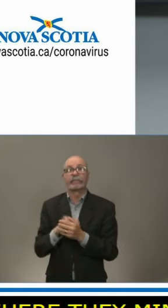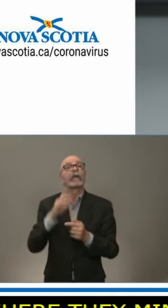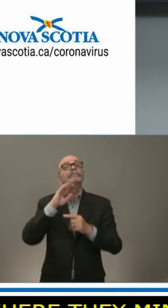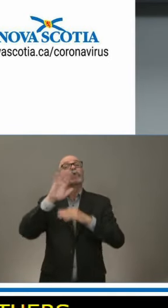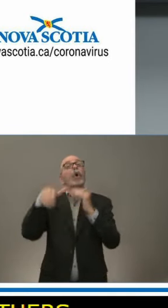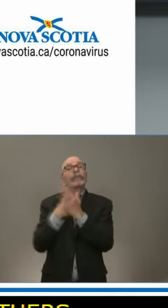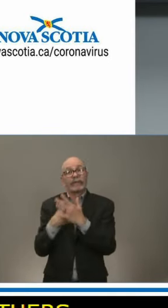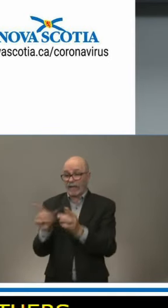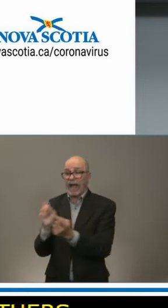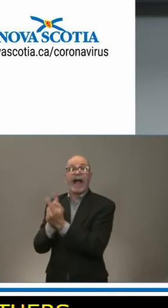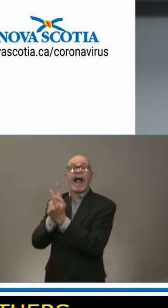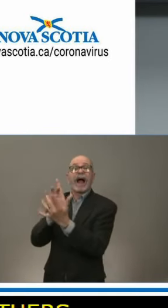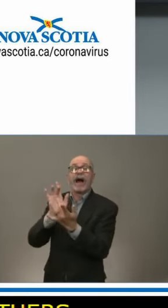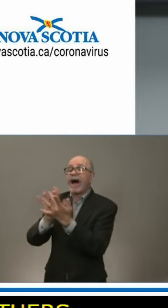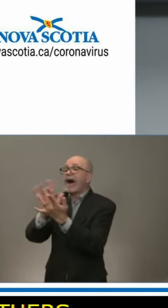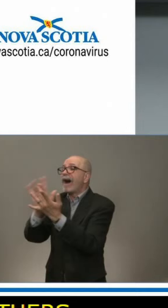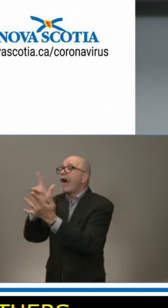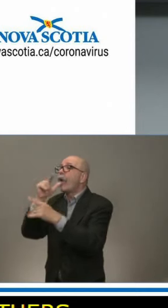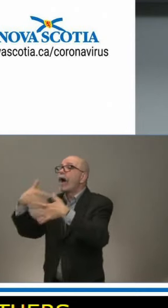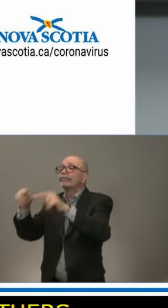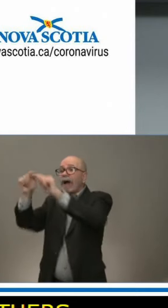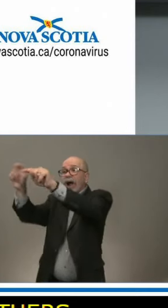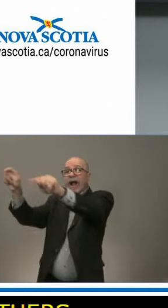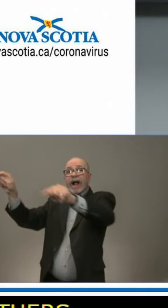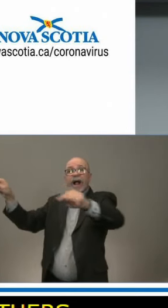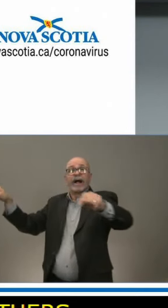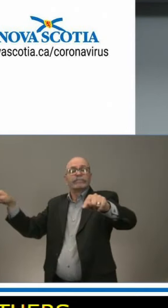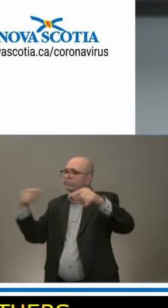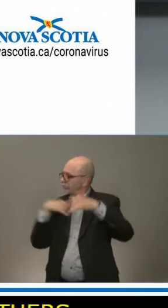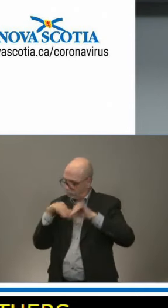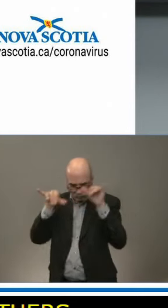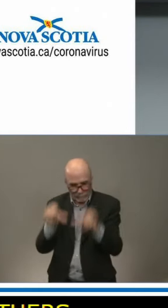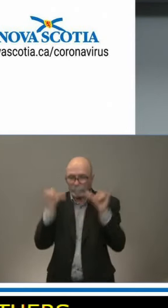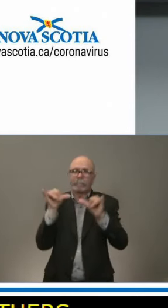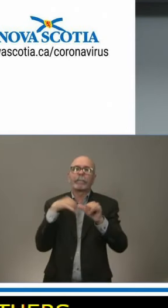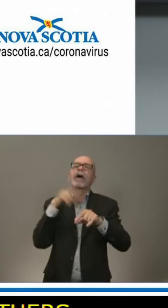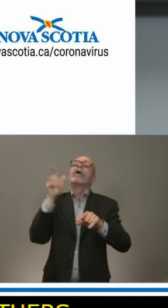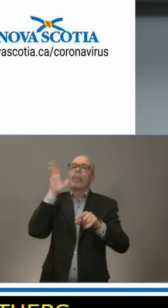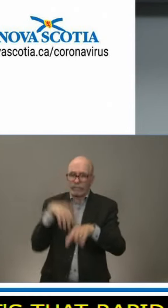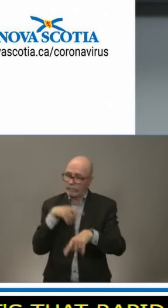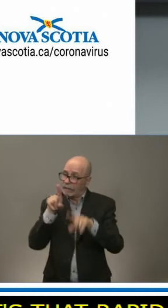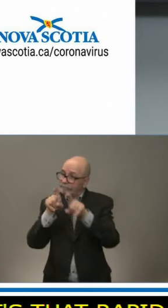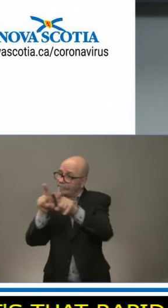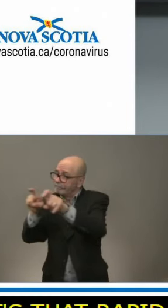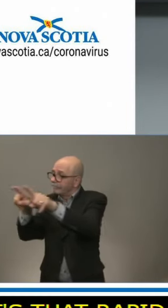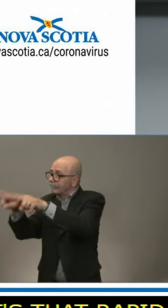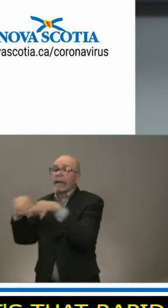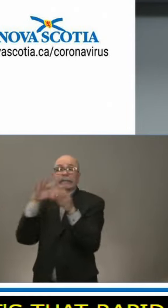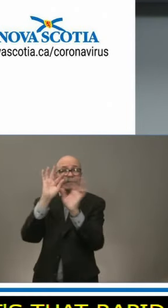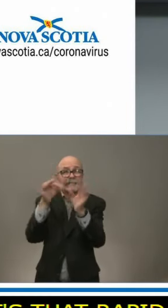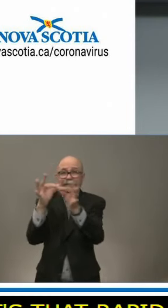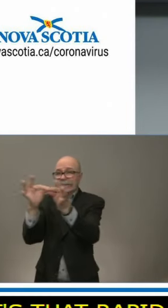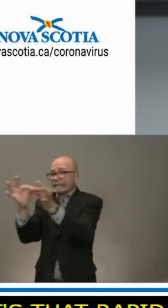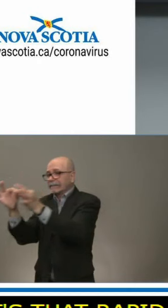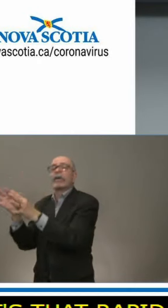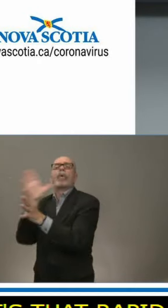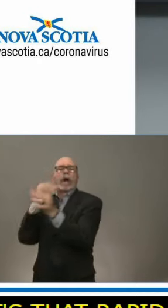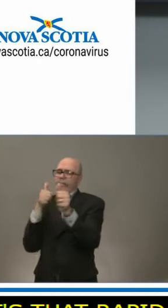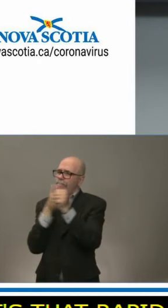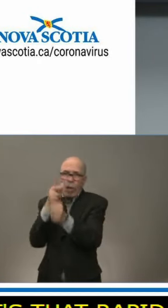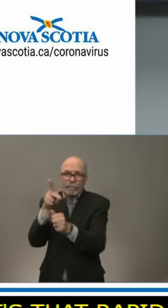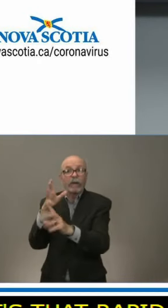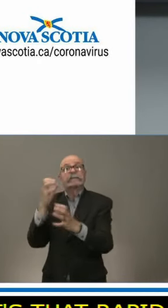actually is critical. It's one half of the critical pieces that are necessary to minimize spread